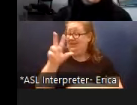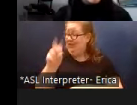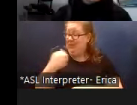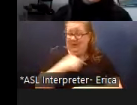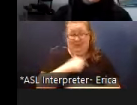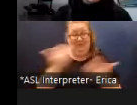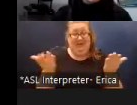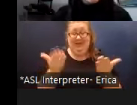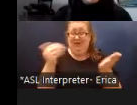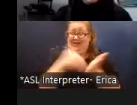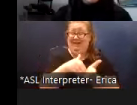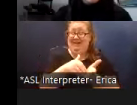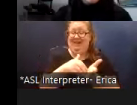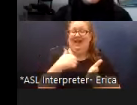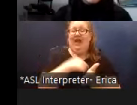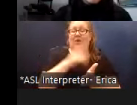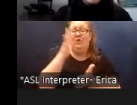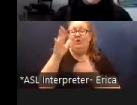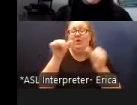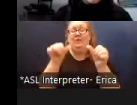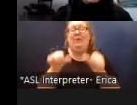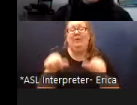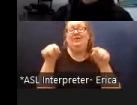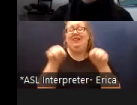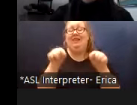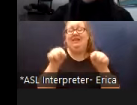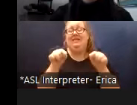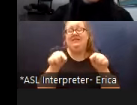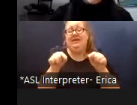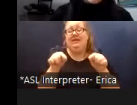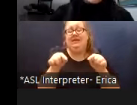here. And we are going to post these